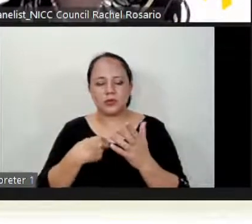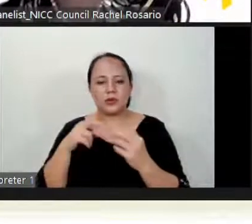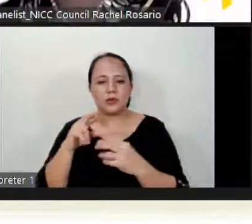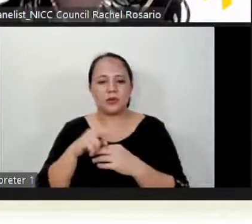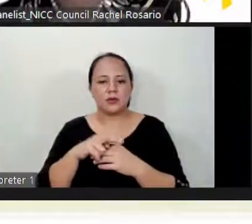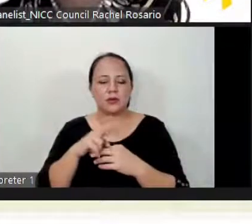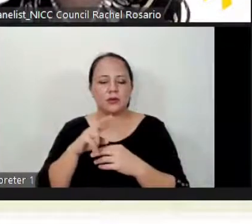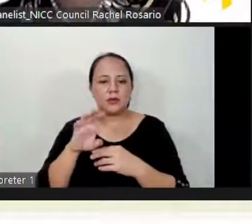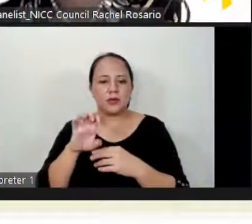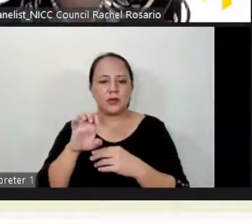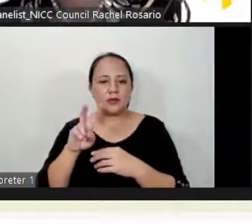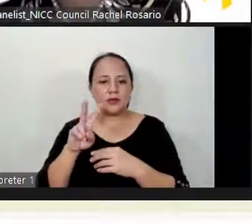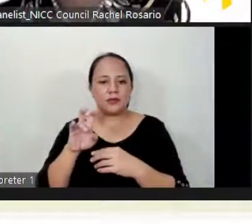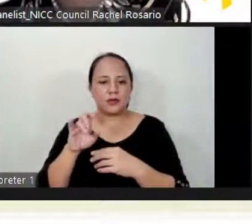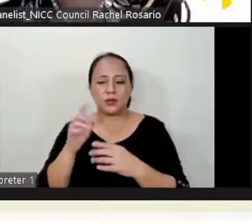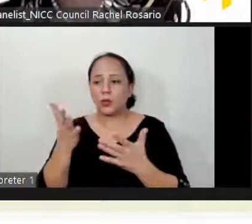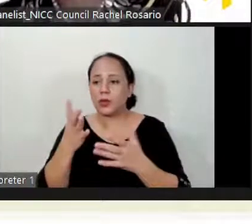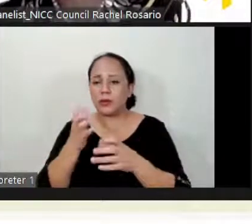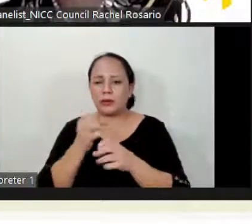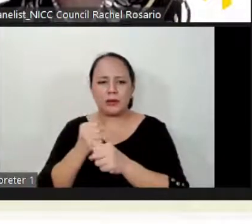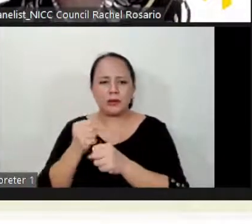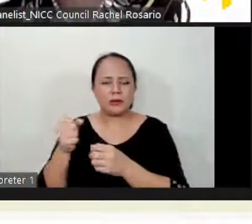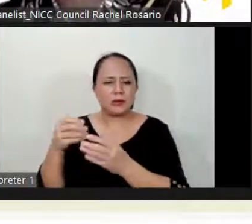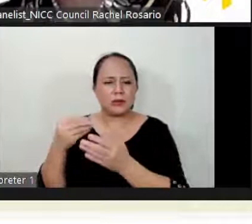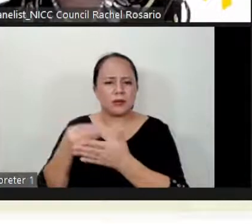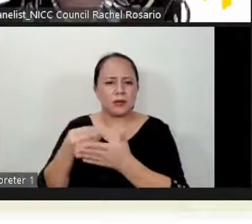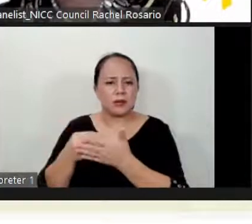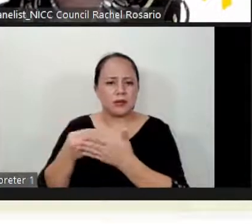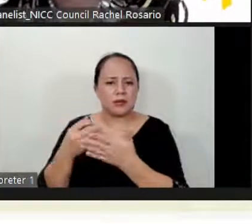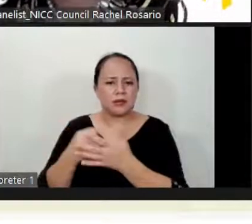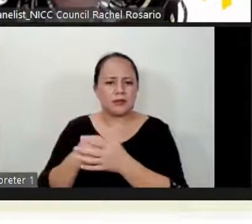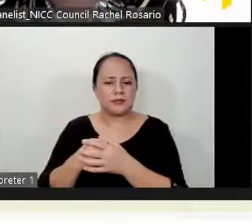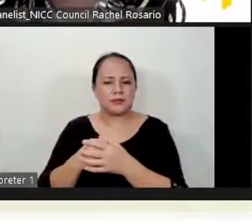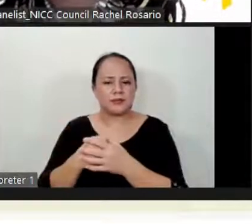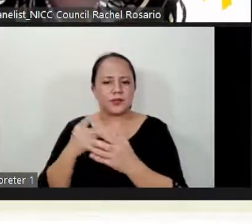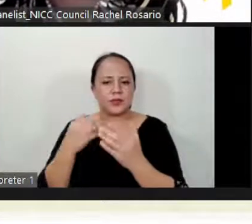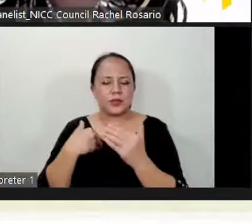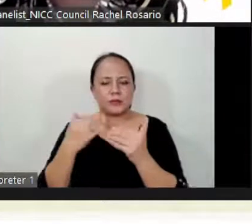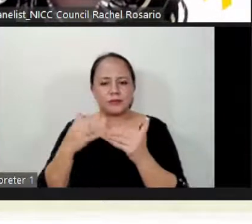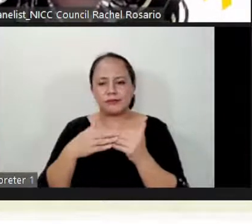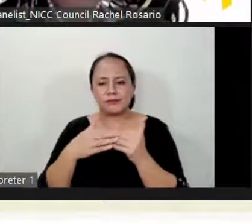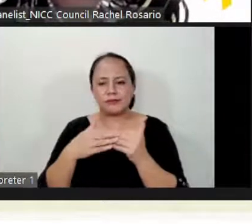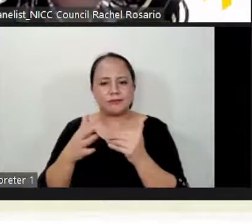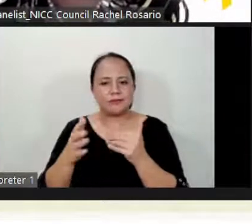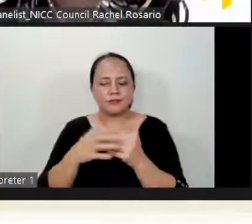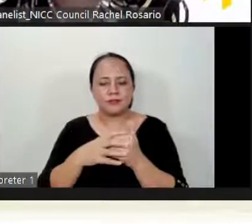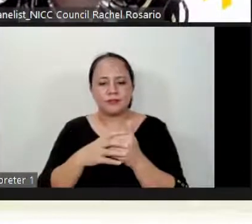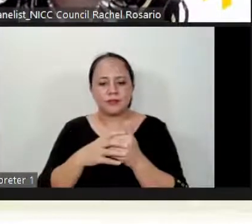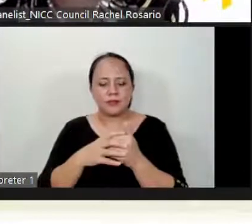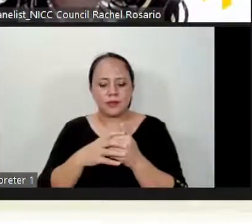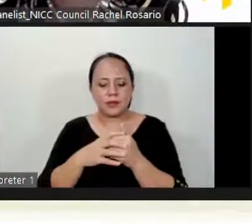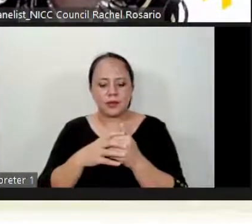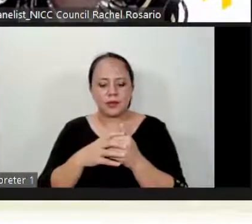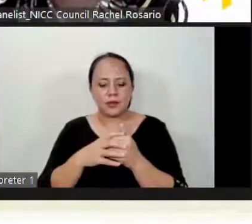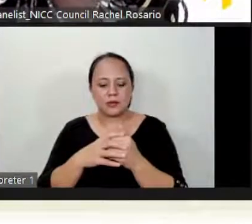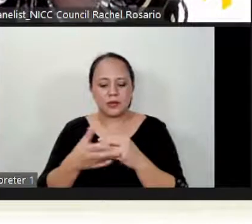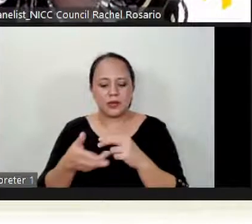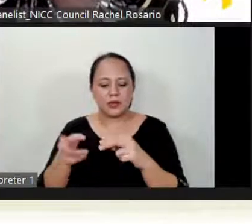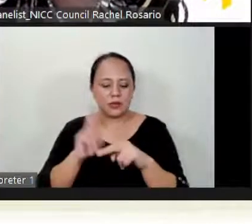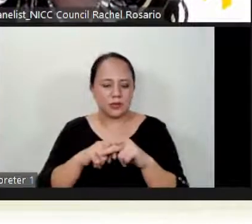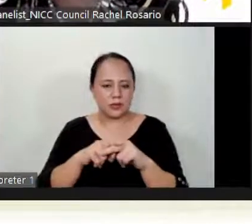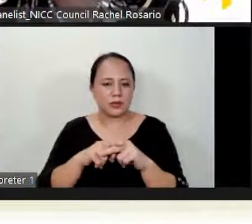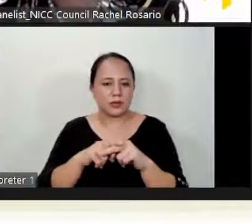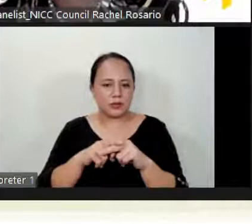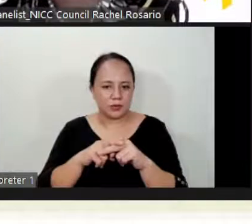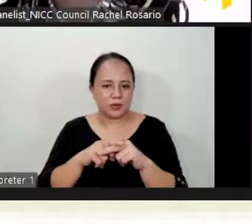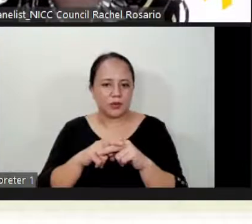natin kukuha yung pang-finance niyan? Right now, we are not moving on the increase also